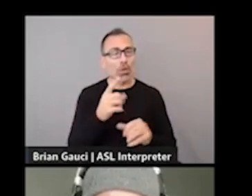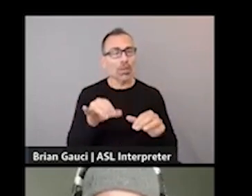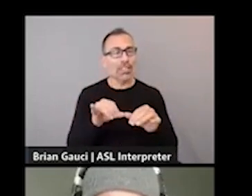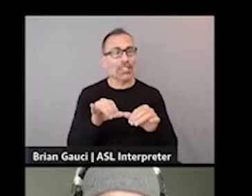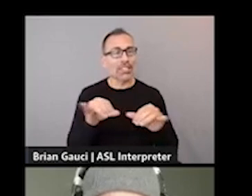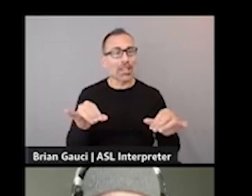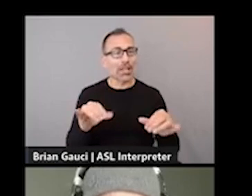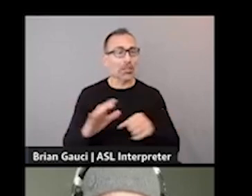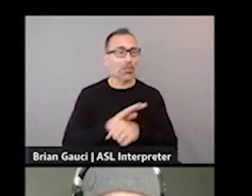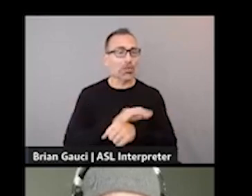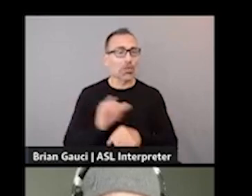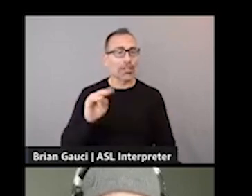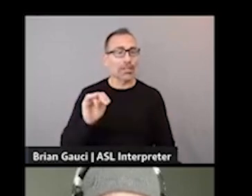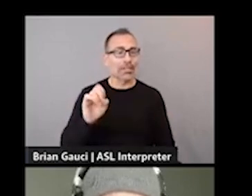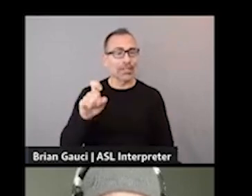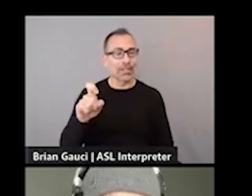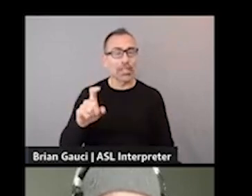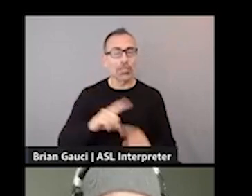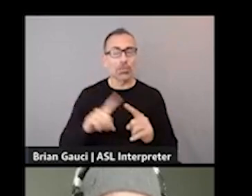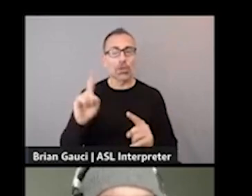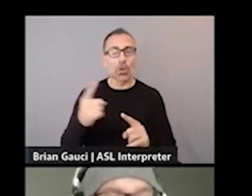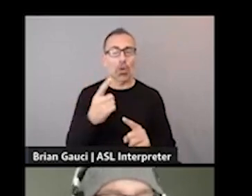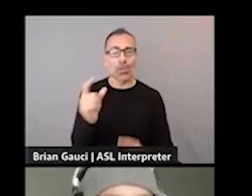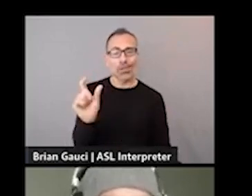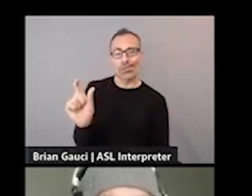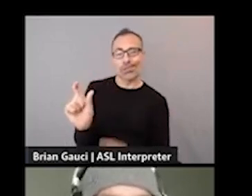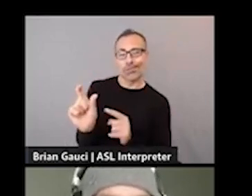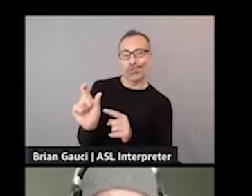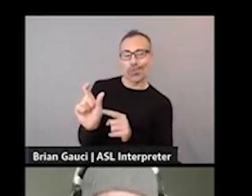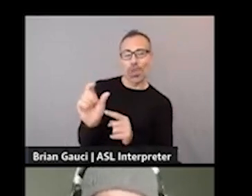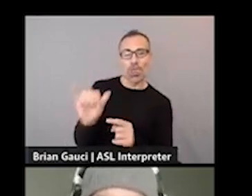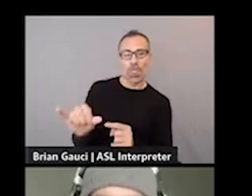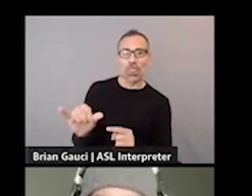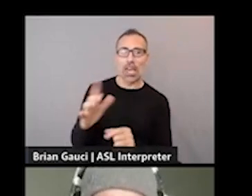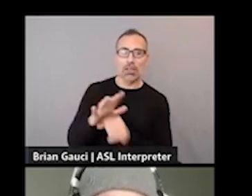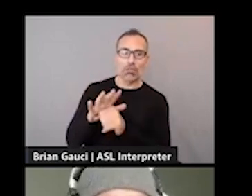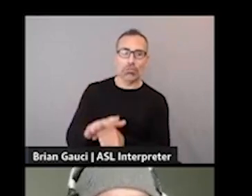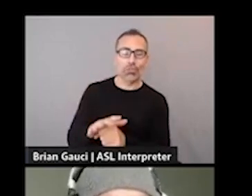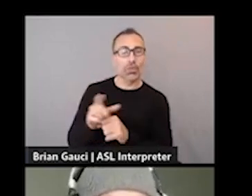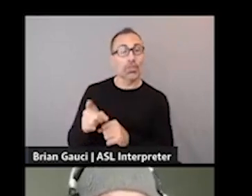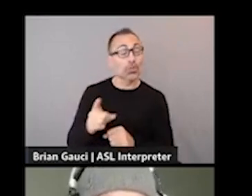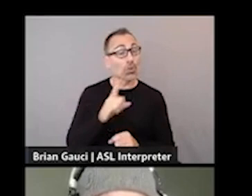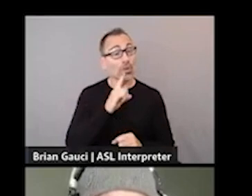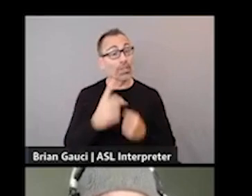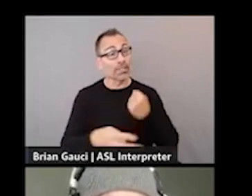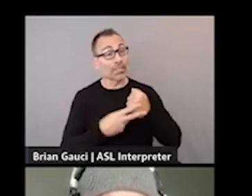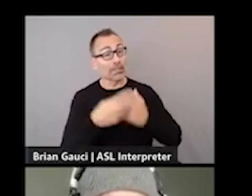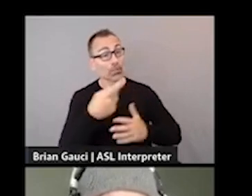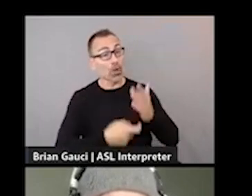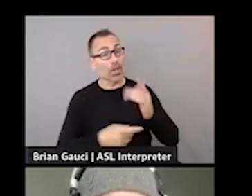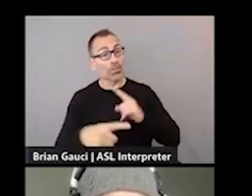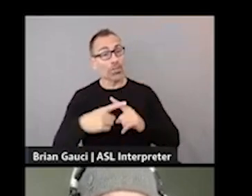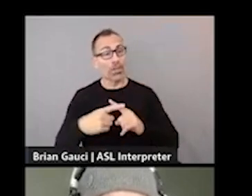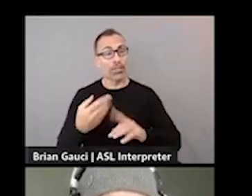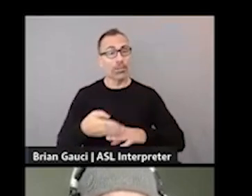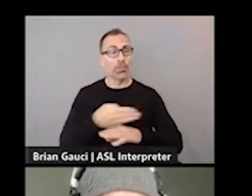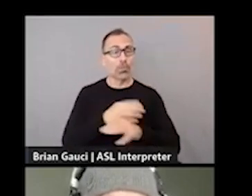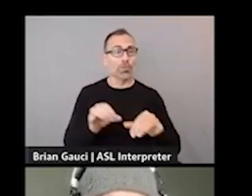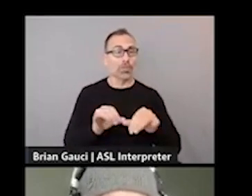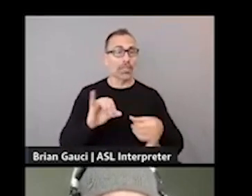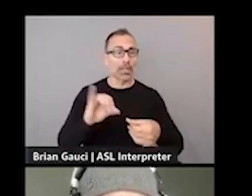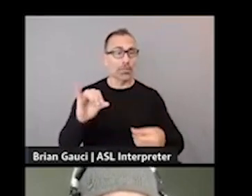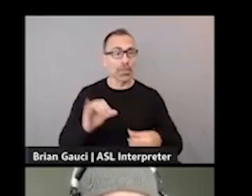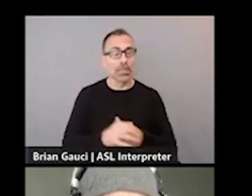entire index, but the shard that is under duress. So again, it's cost effective, but also improved scalability.